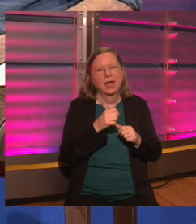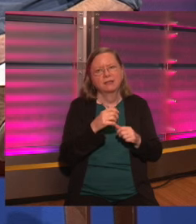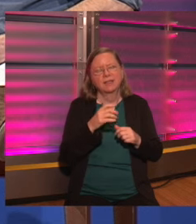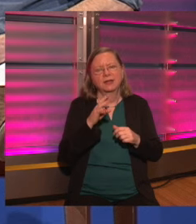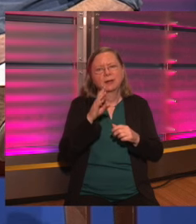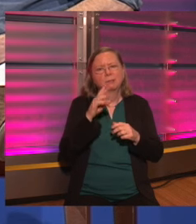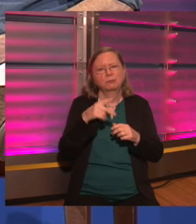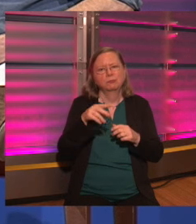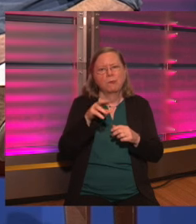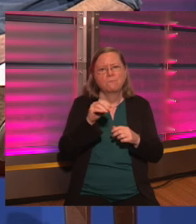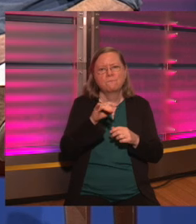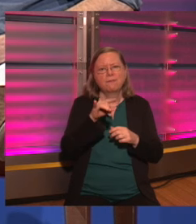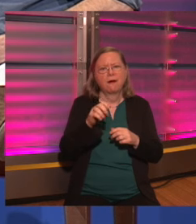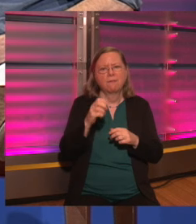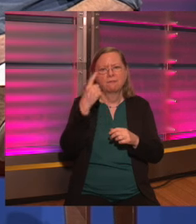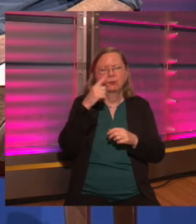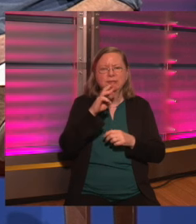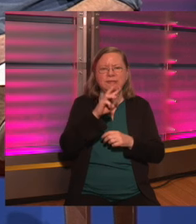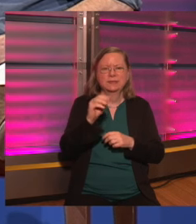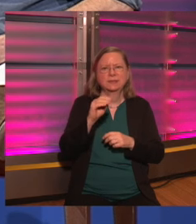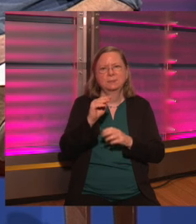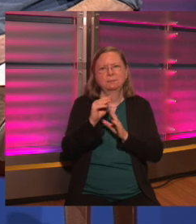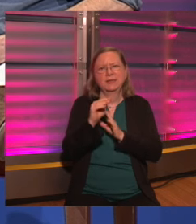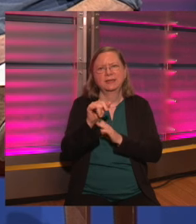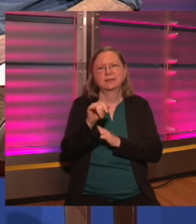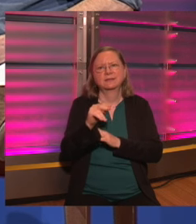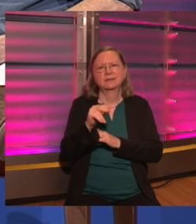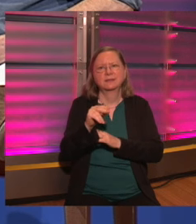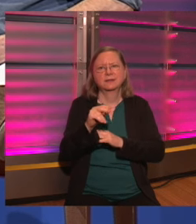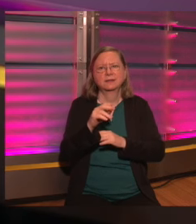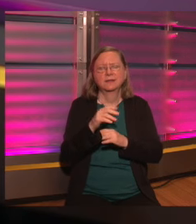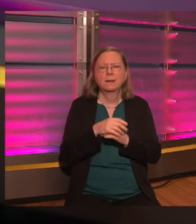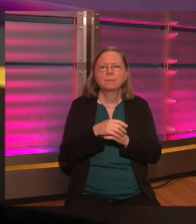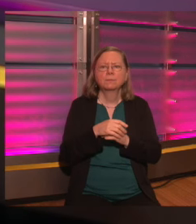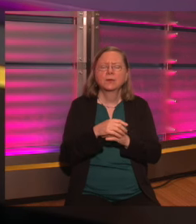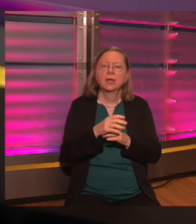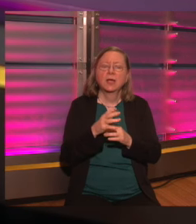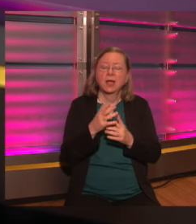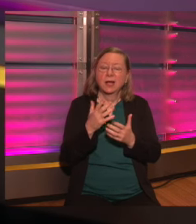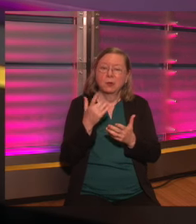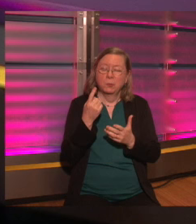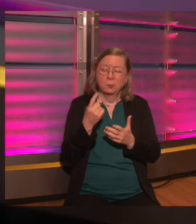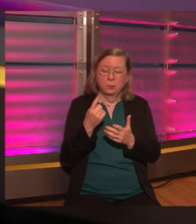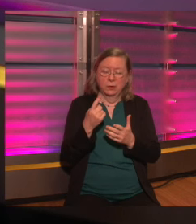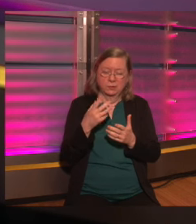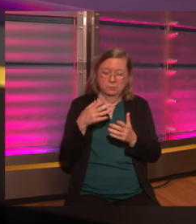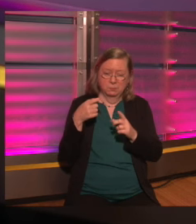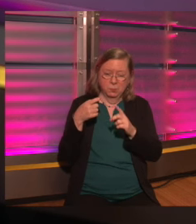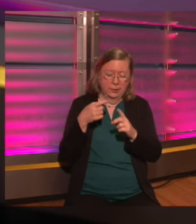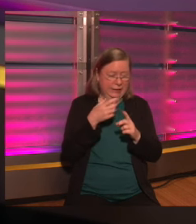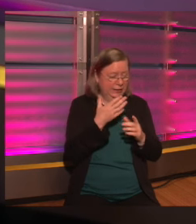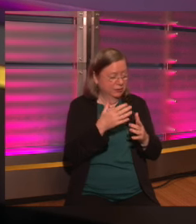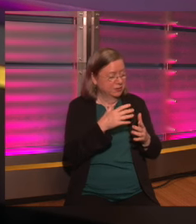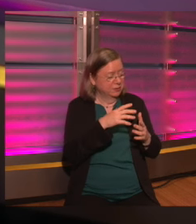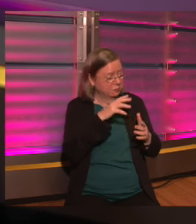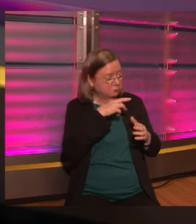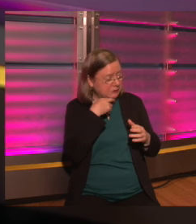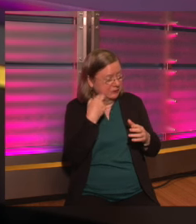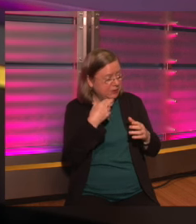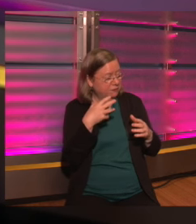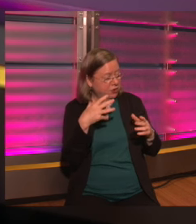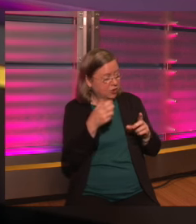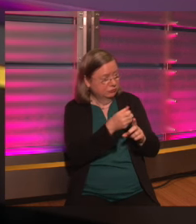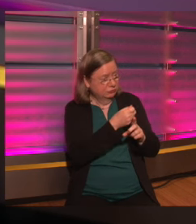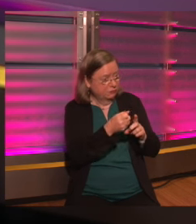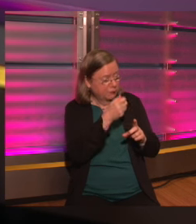and it was really cool to watch. Yeah. One of the questions here is the risk of assault against women, and especially kids in camps, has been in